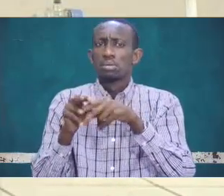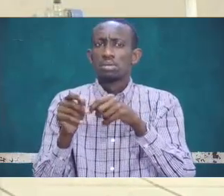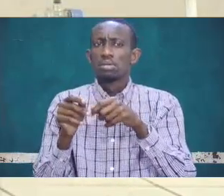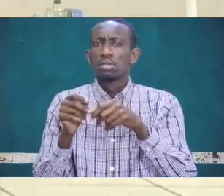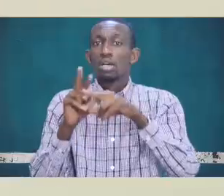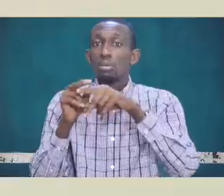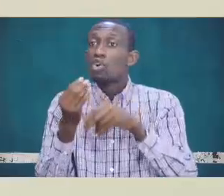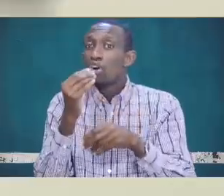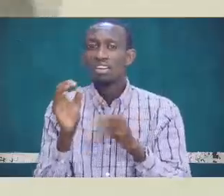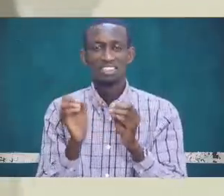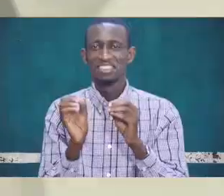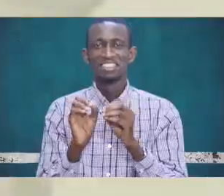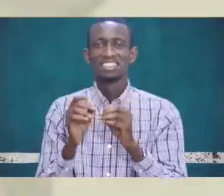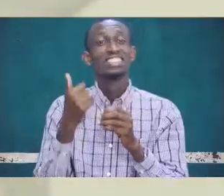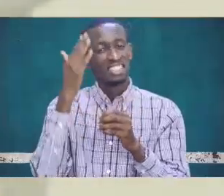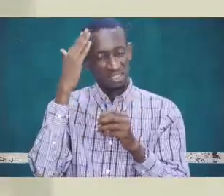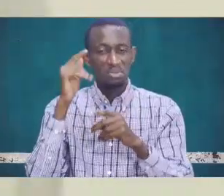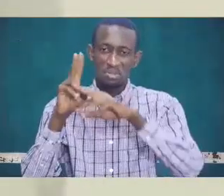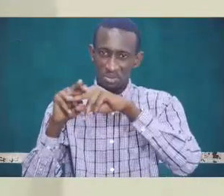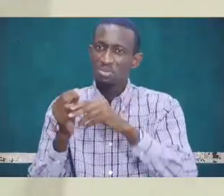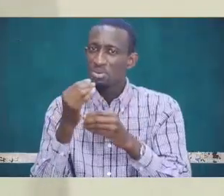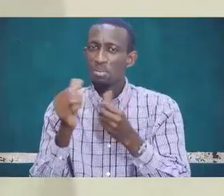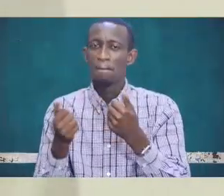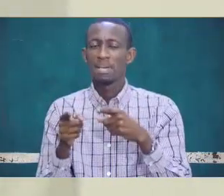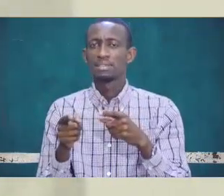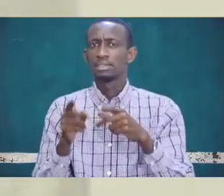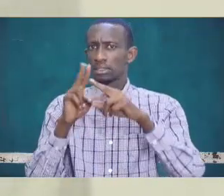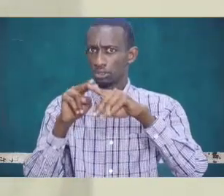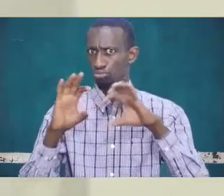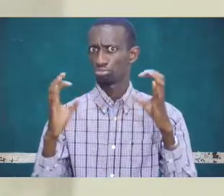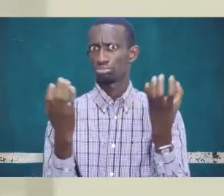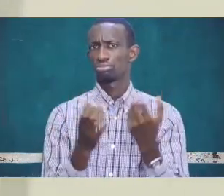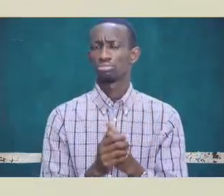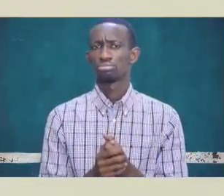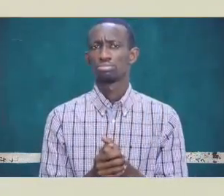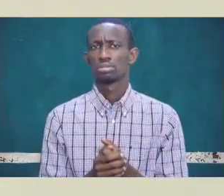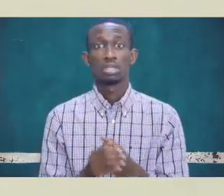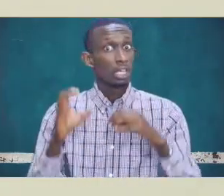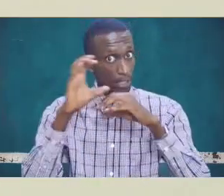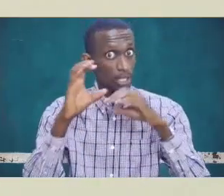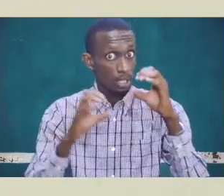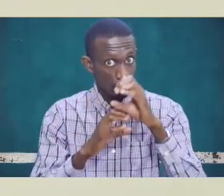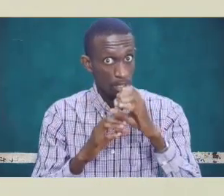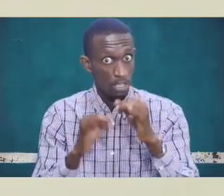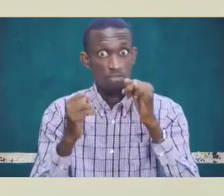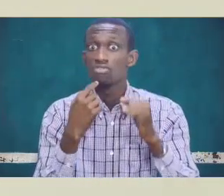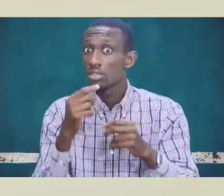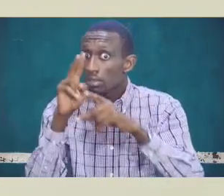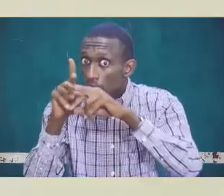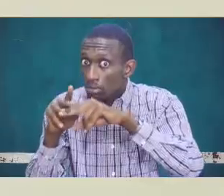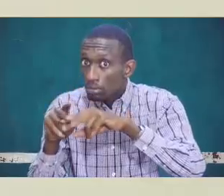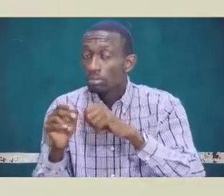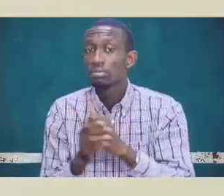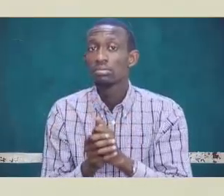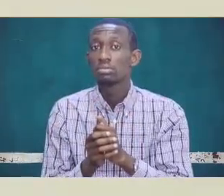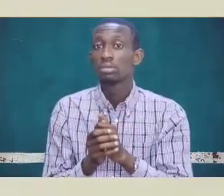table salt. Yes, we have used the table salt, but in general, in chemistry, when we are talking about the salts,